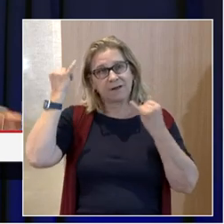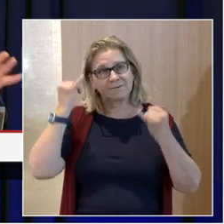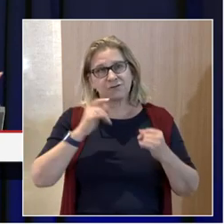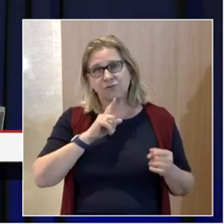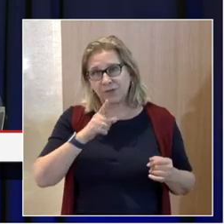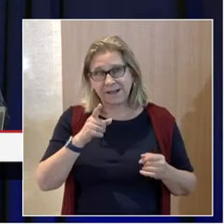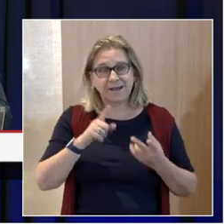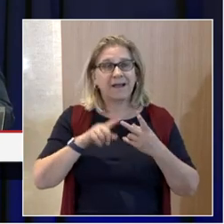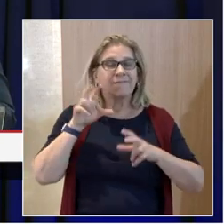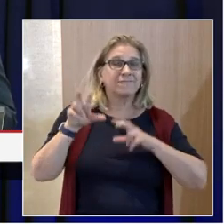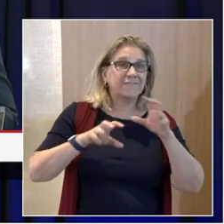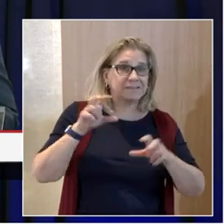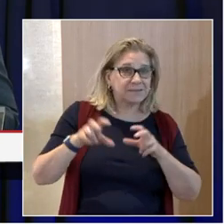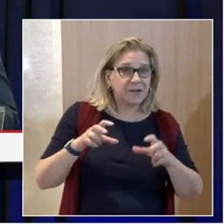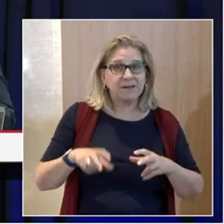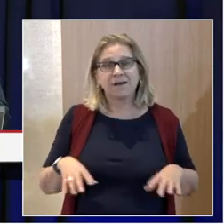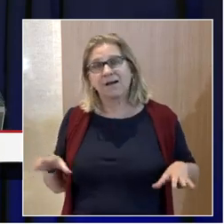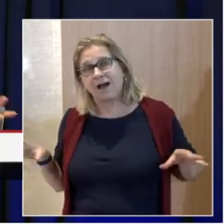action, and I can't